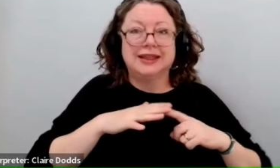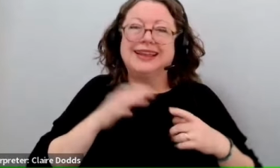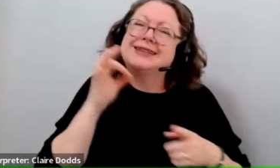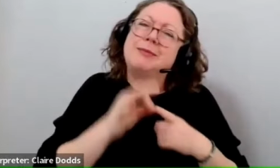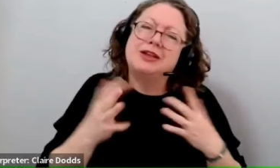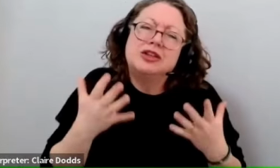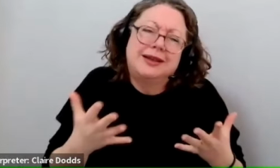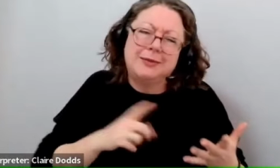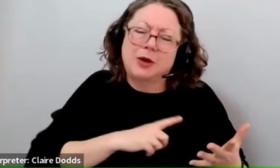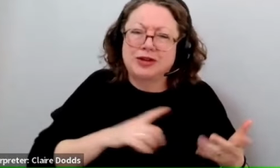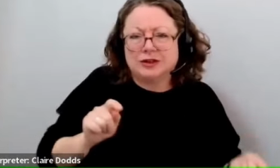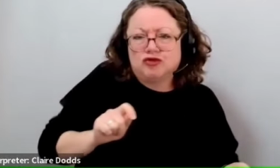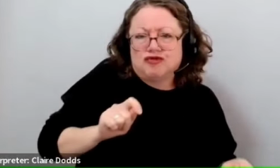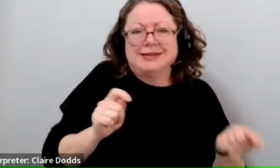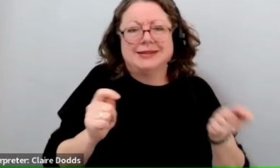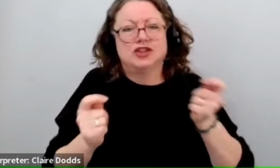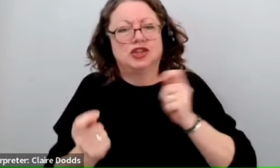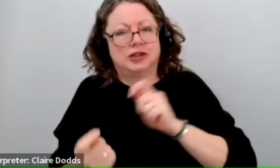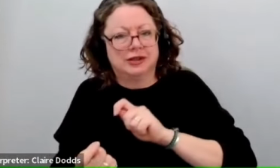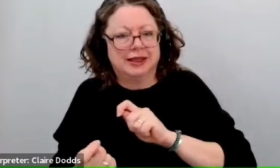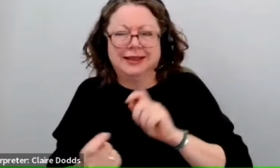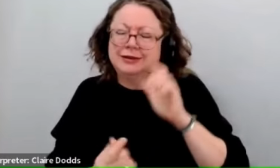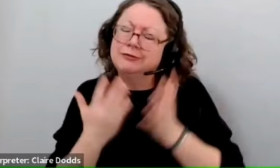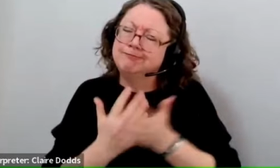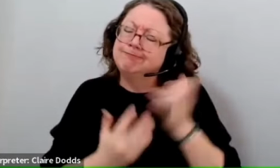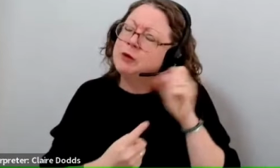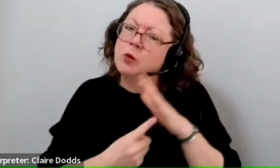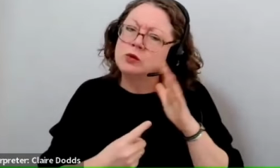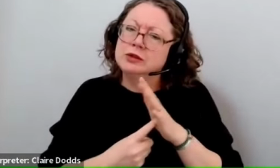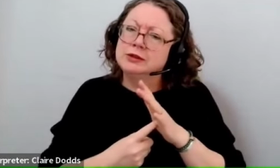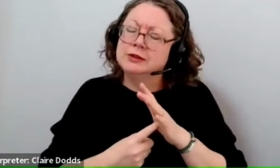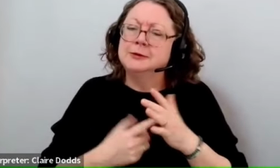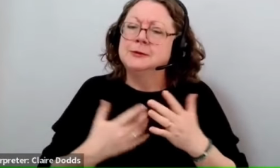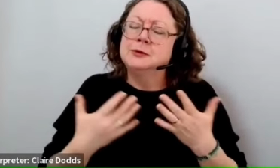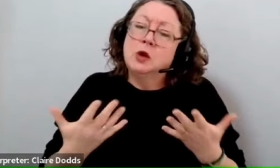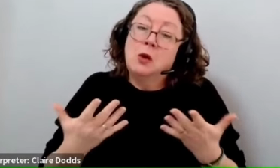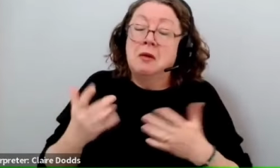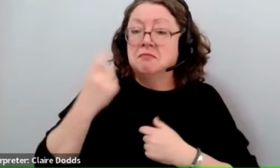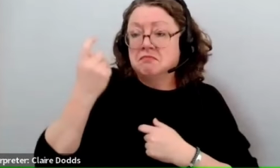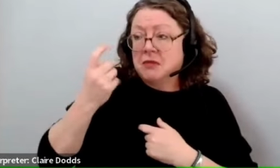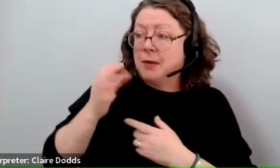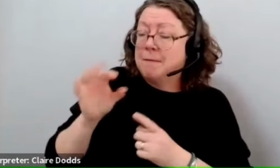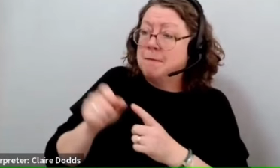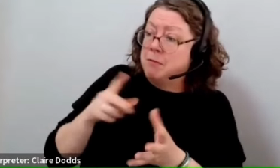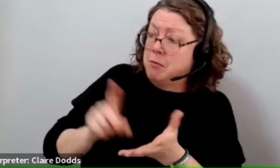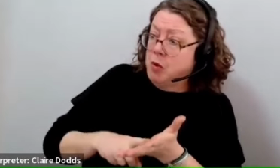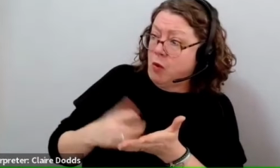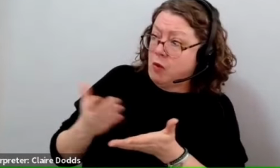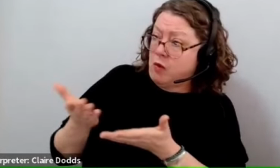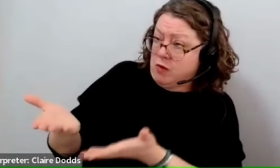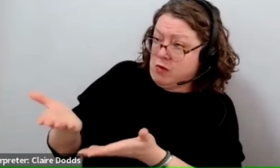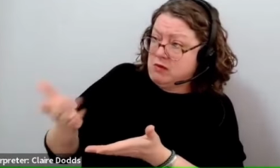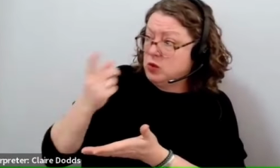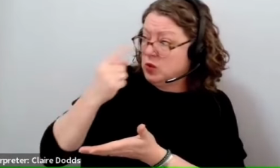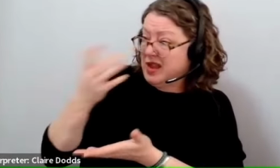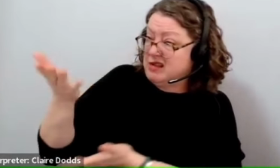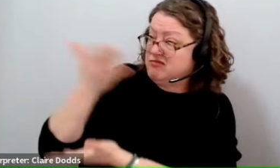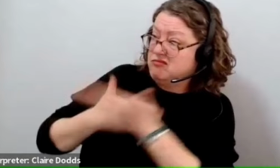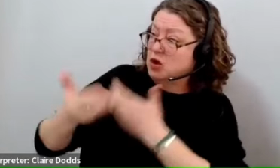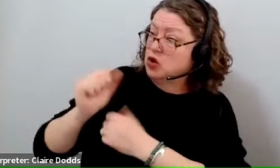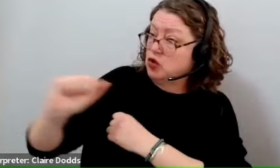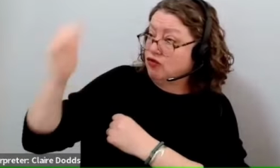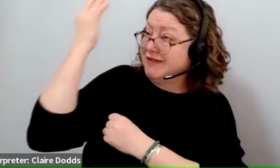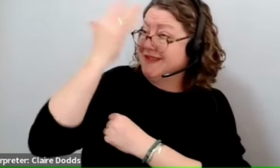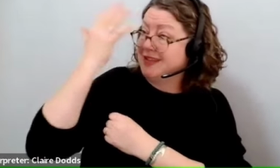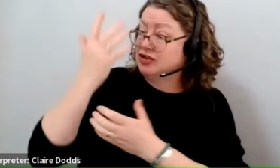variation across that wider region, especially at the moment through this period of transition. It is just so important. So I'm going to come to you, Paul,